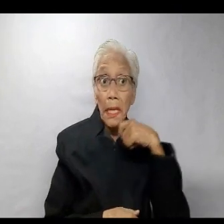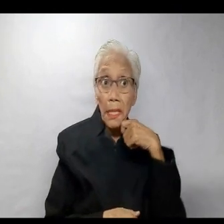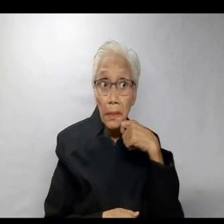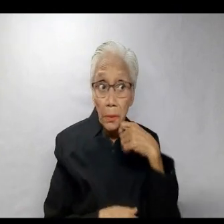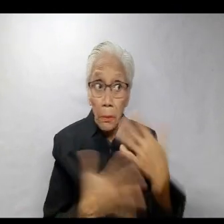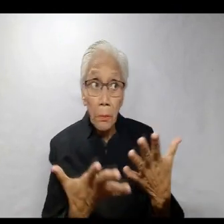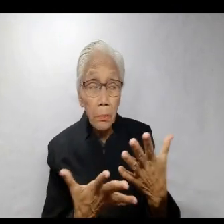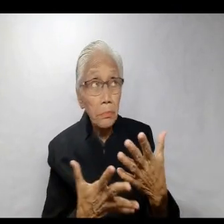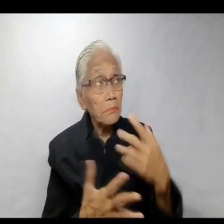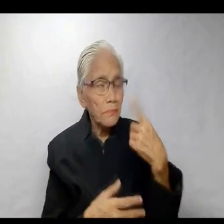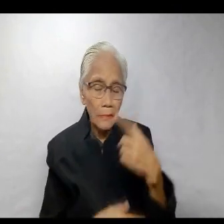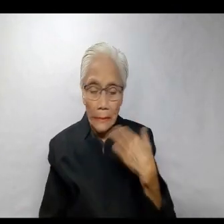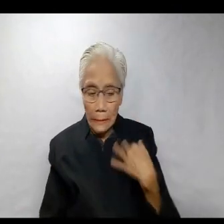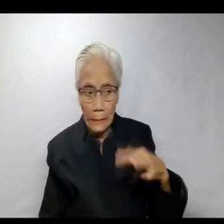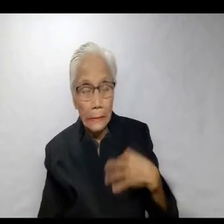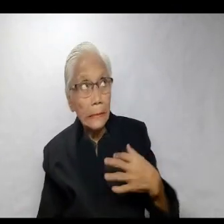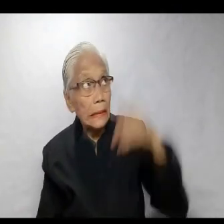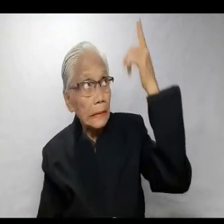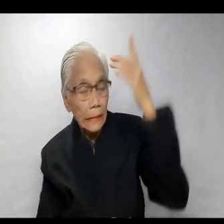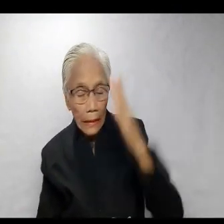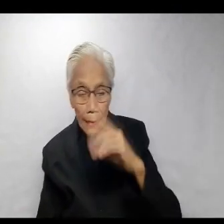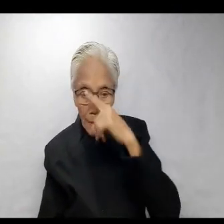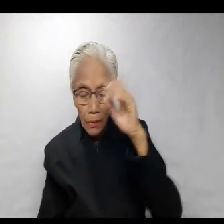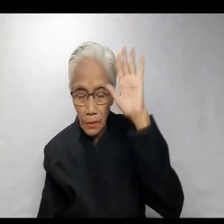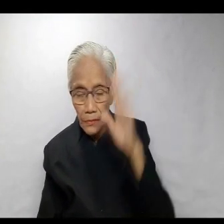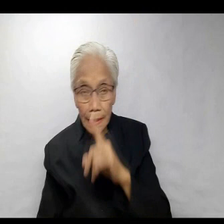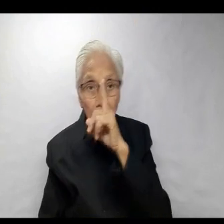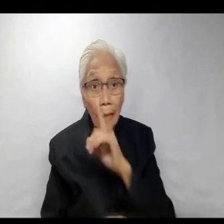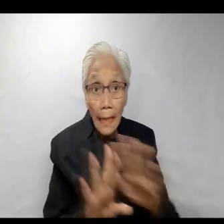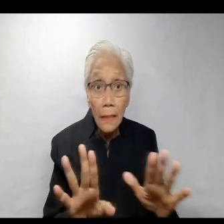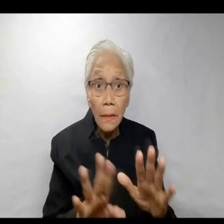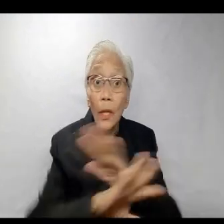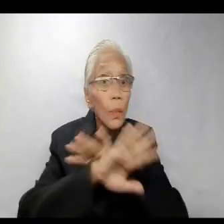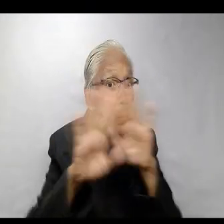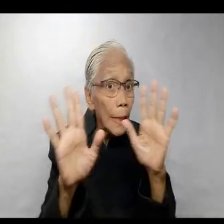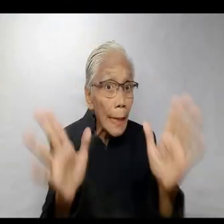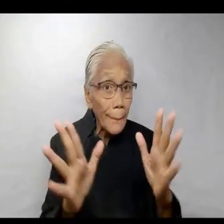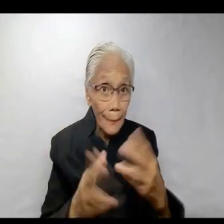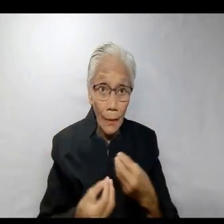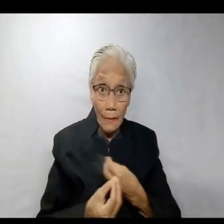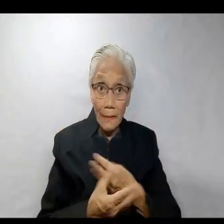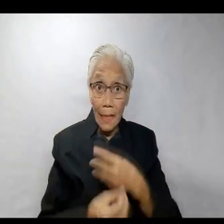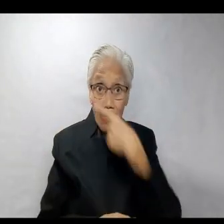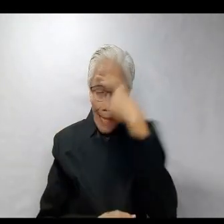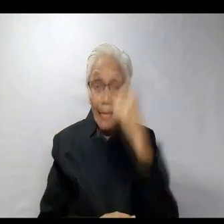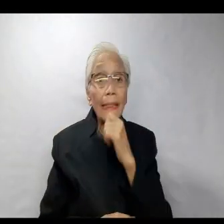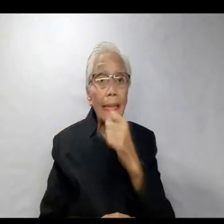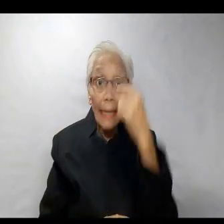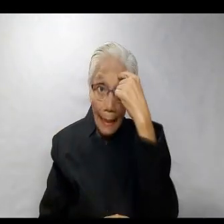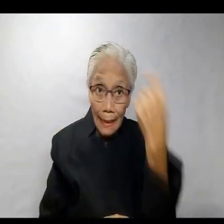prayer, or nagtatampo ka sa Diyos because of His silence, huwag kang mangamba. Hindi ka naman